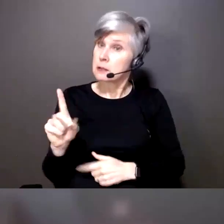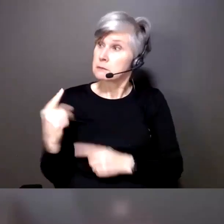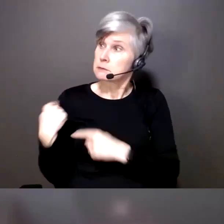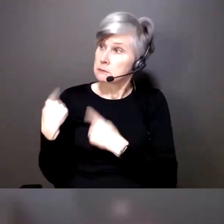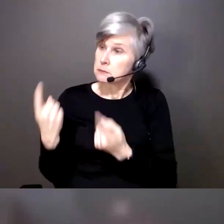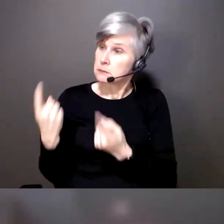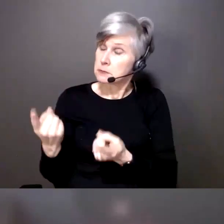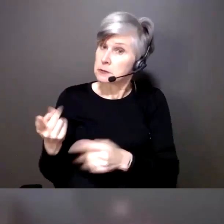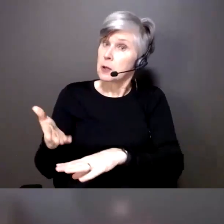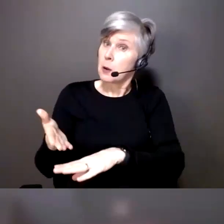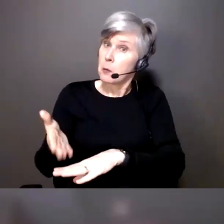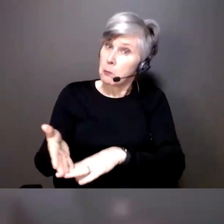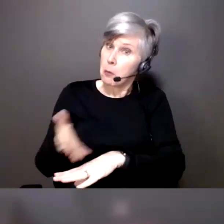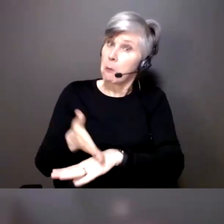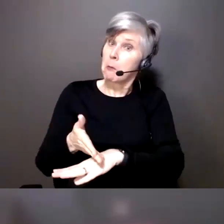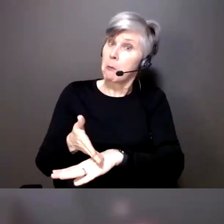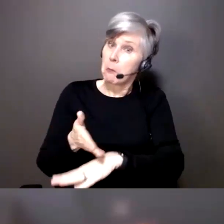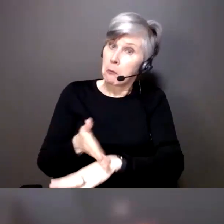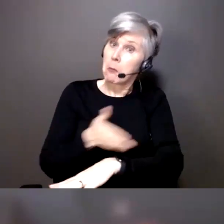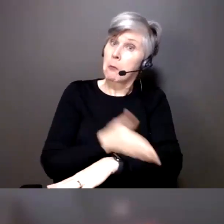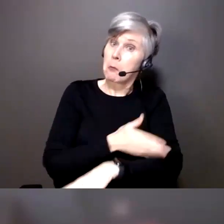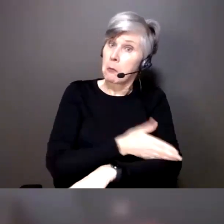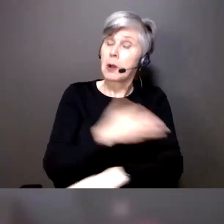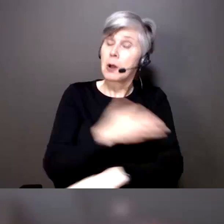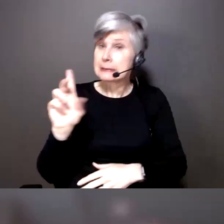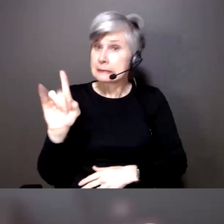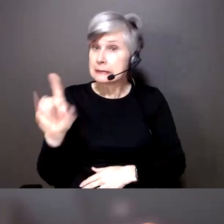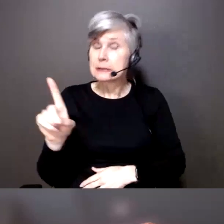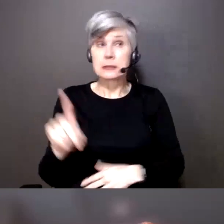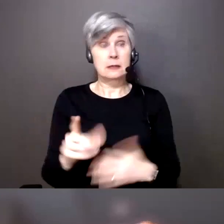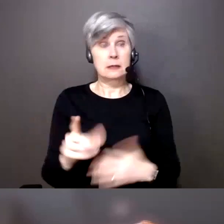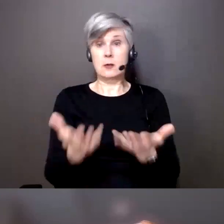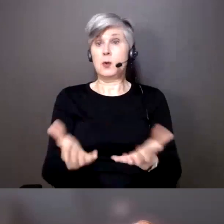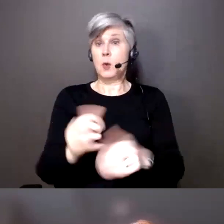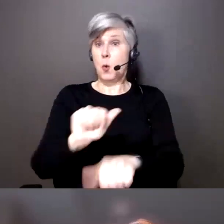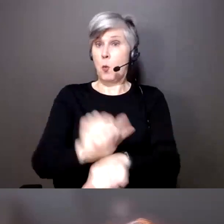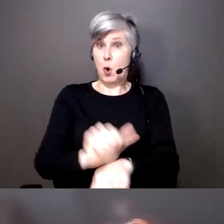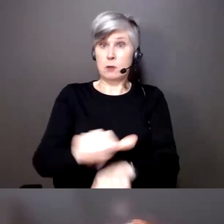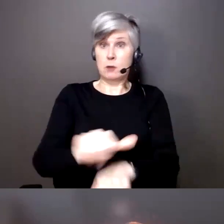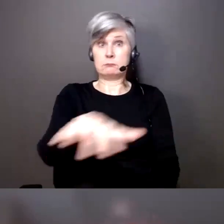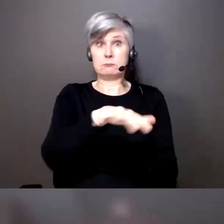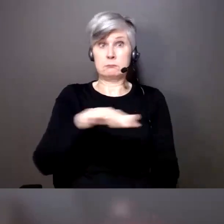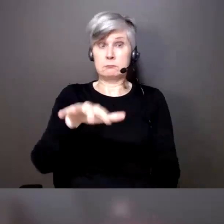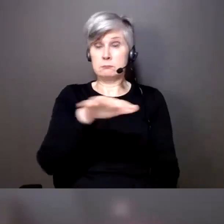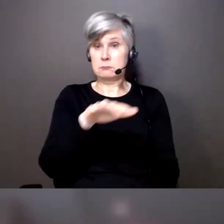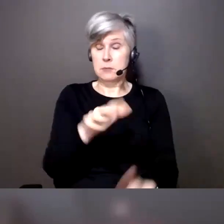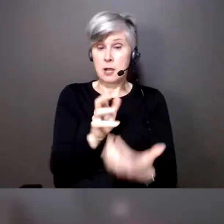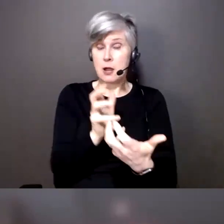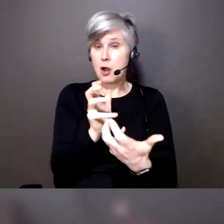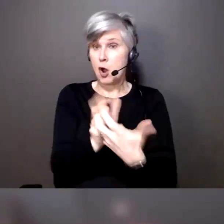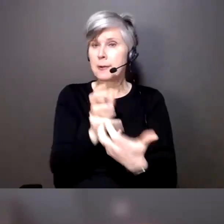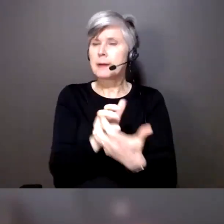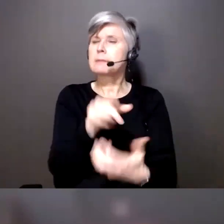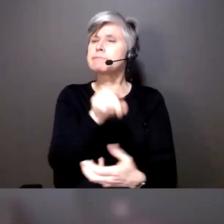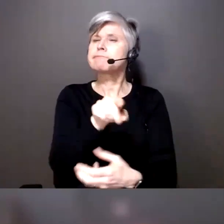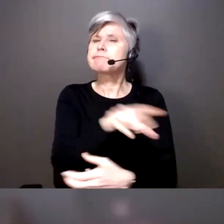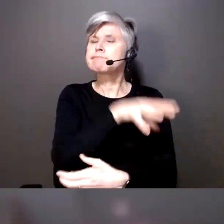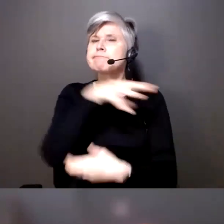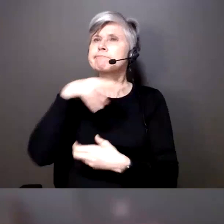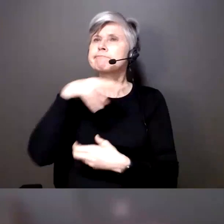workplace accommodations is part of a I guess a continuum of things that need